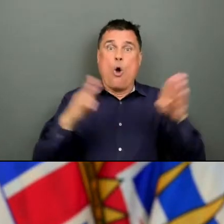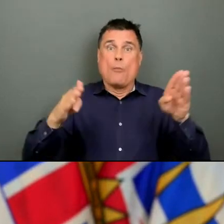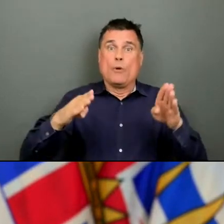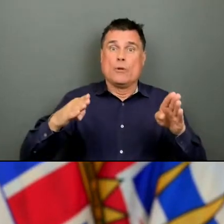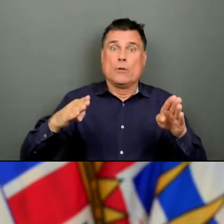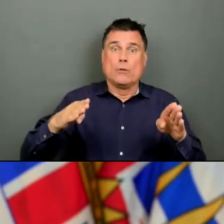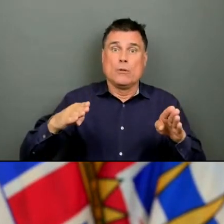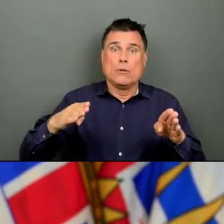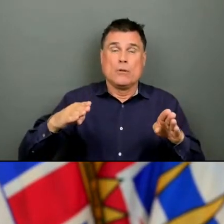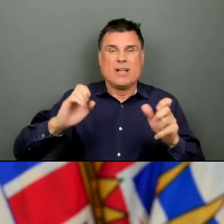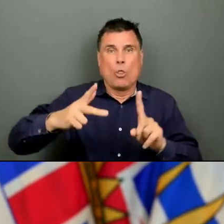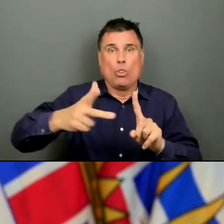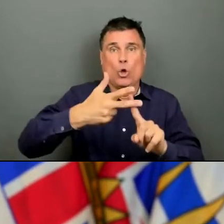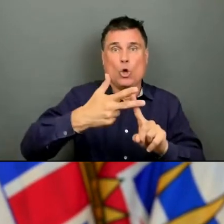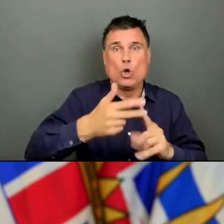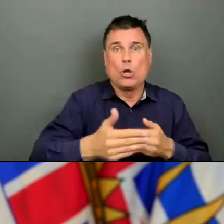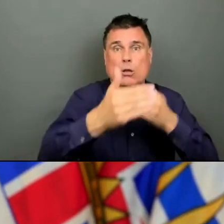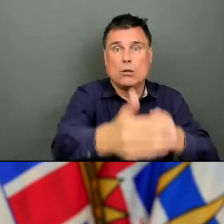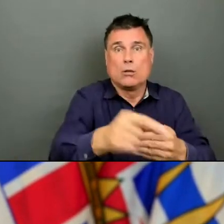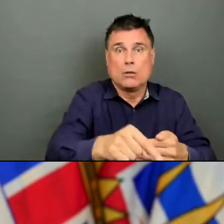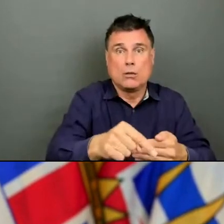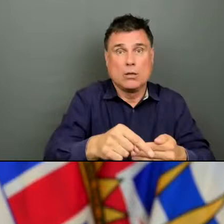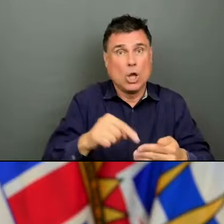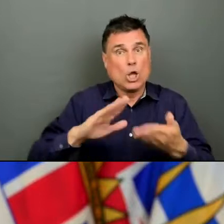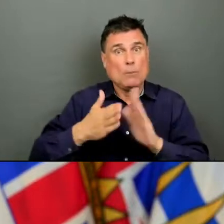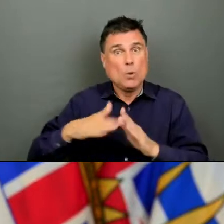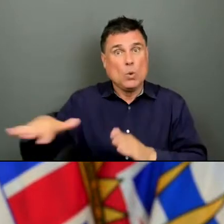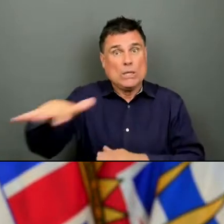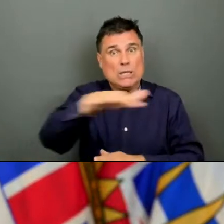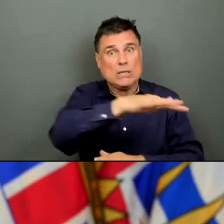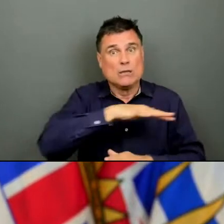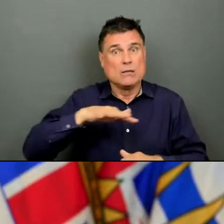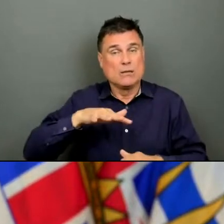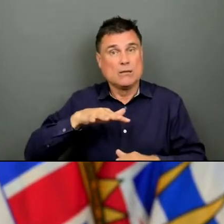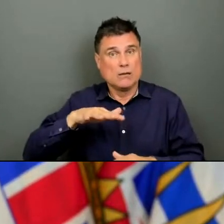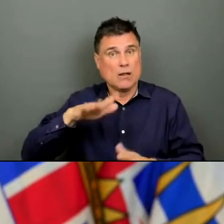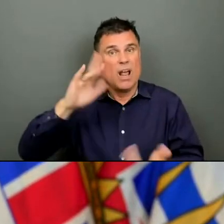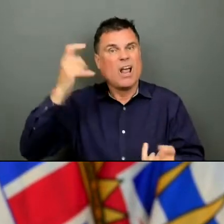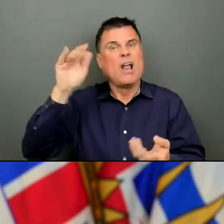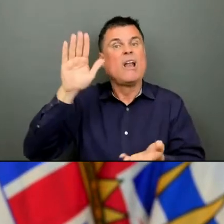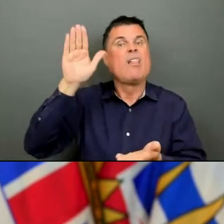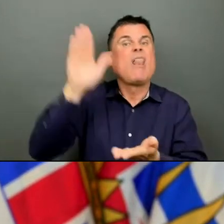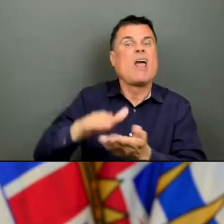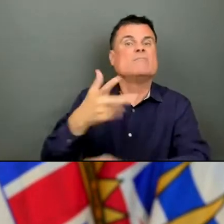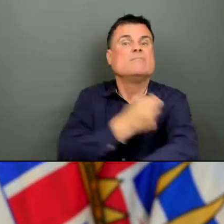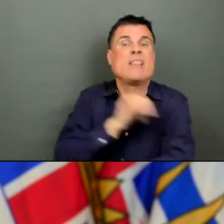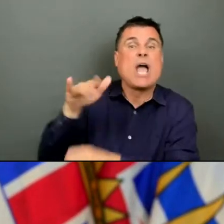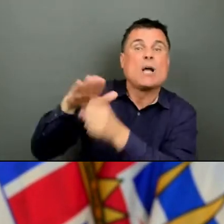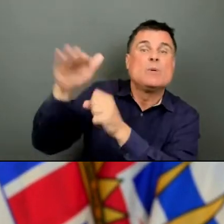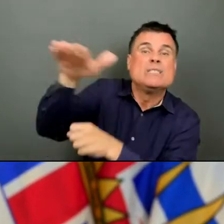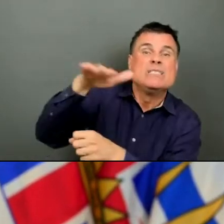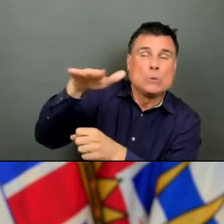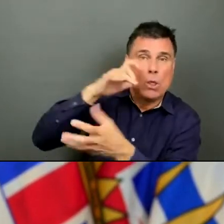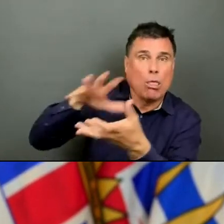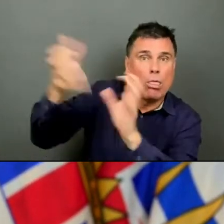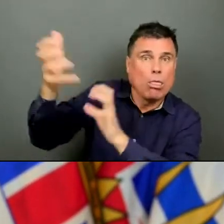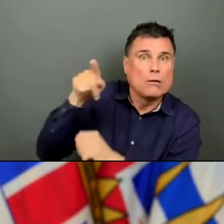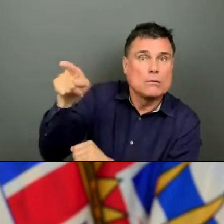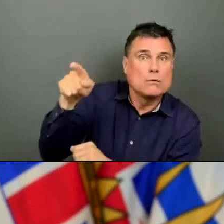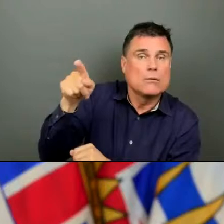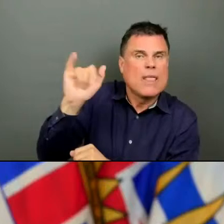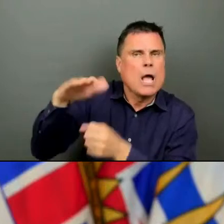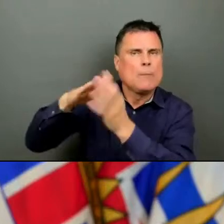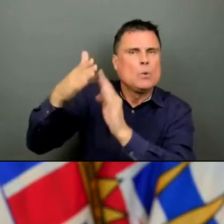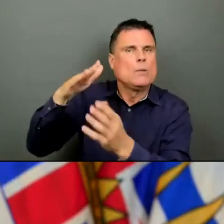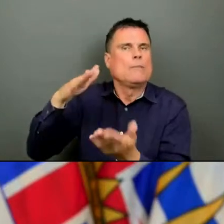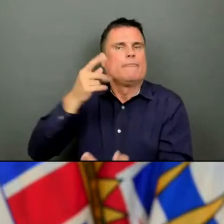communities and outbreaks and low levels of vaccination in those communities? Yeah, so what we're looking at in terms of the data, and it is a little bit vague,